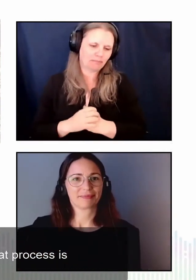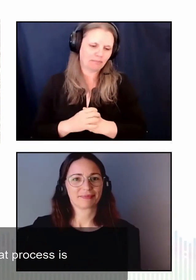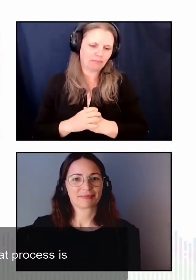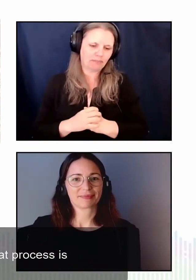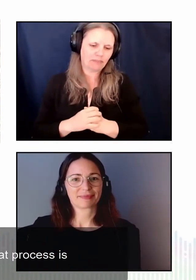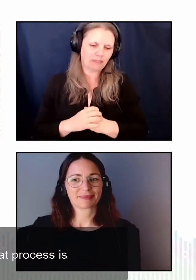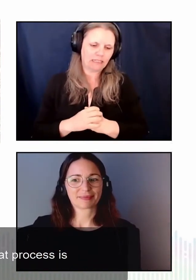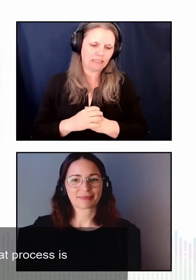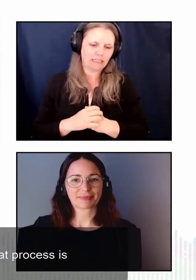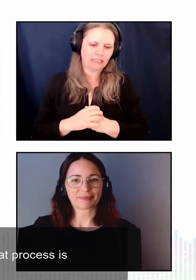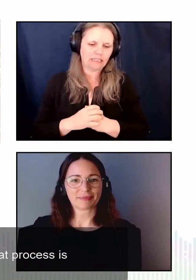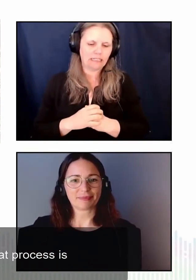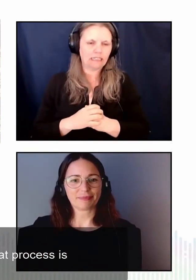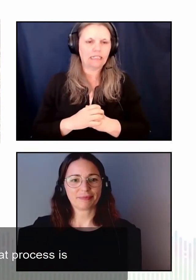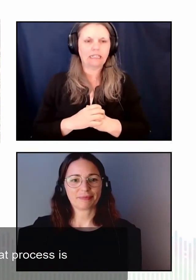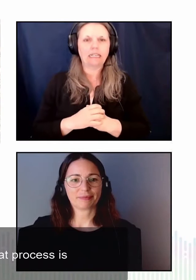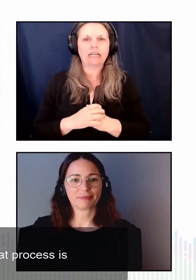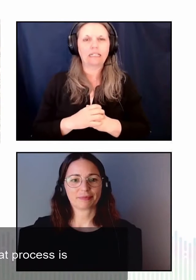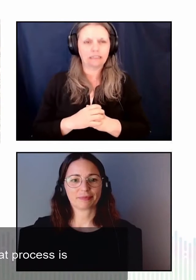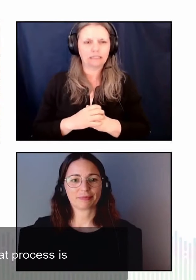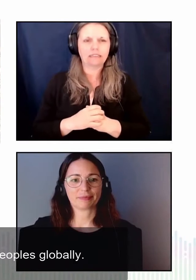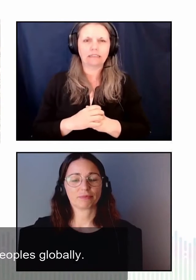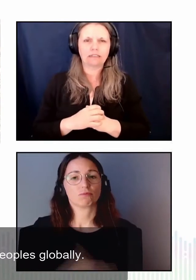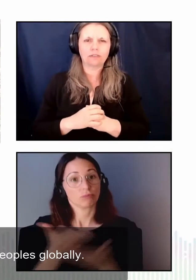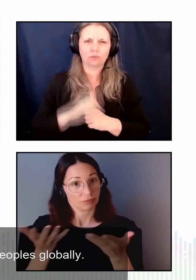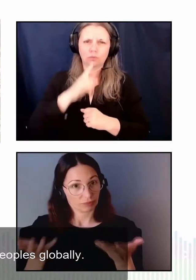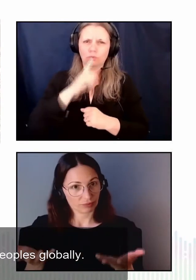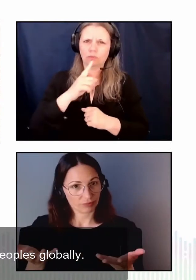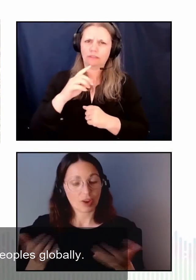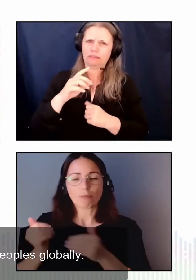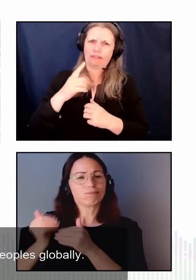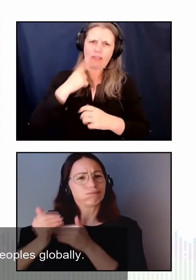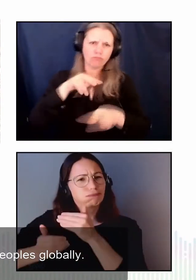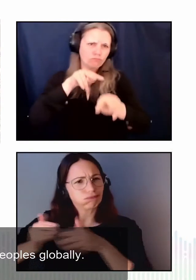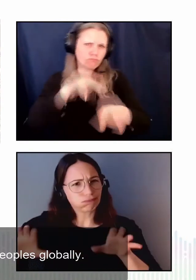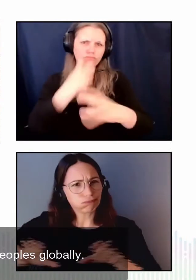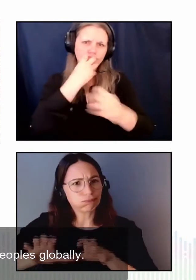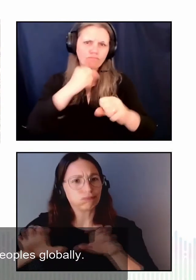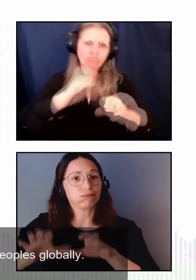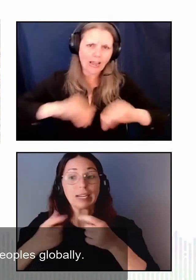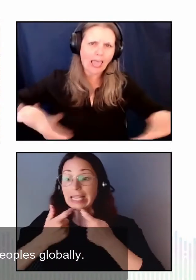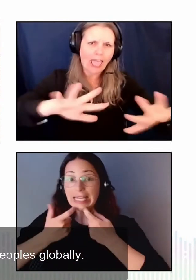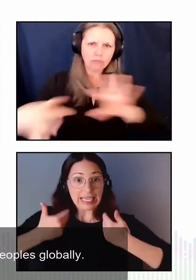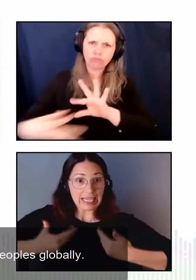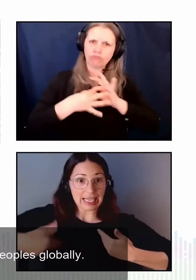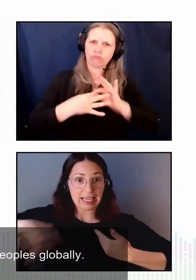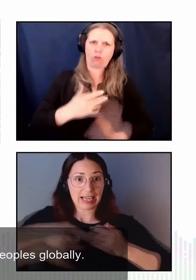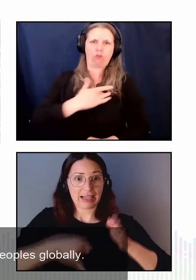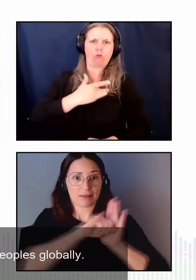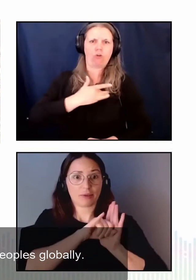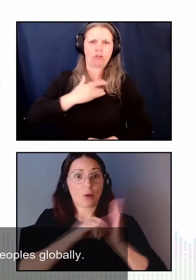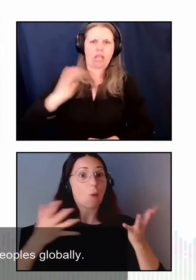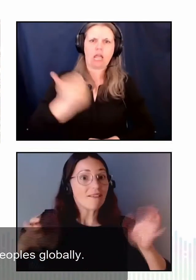it is basically that process is who we are and what we do.